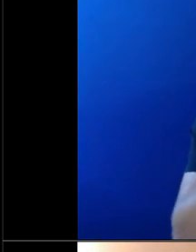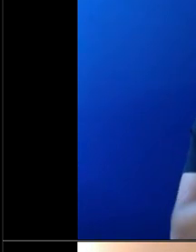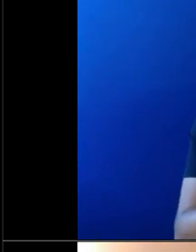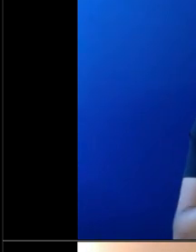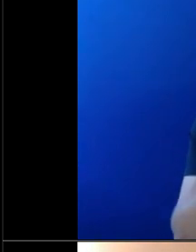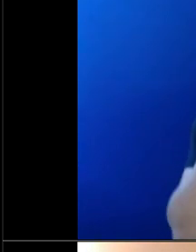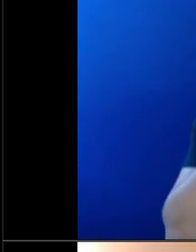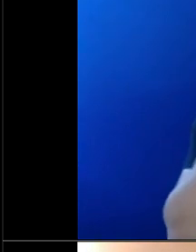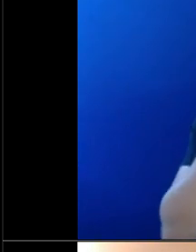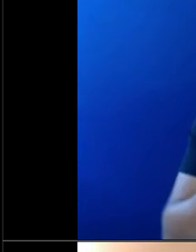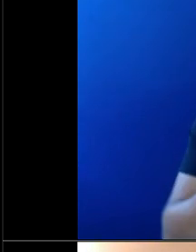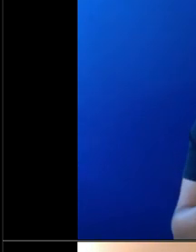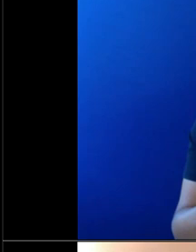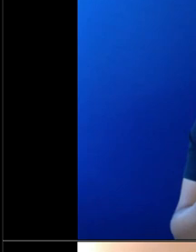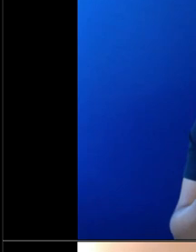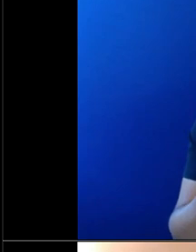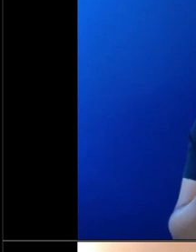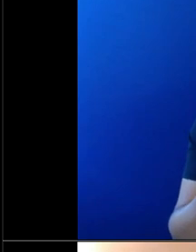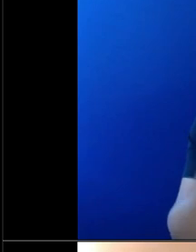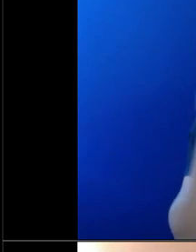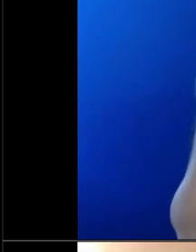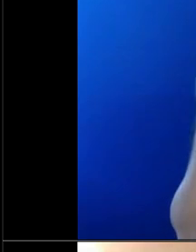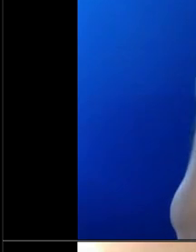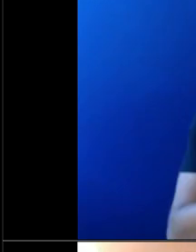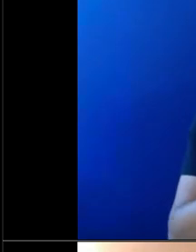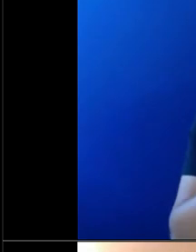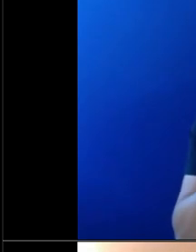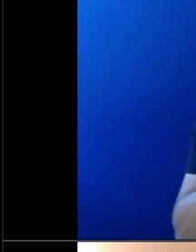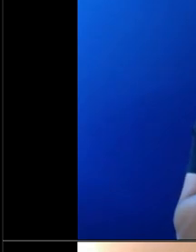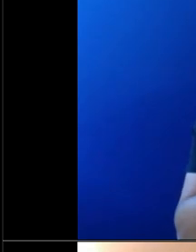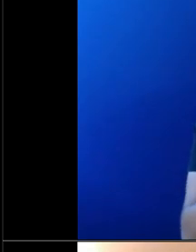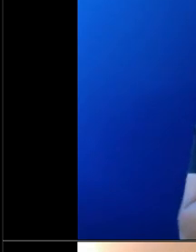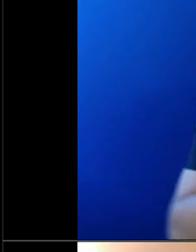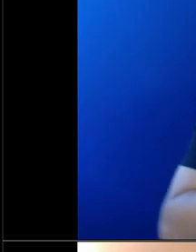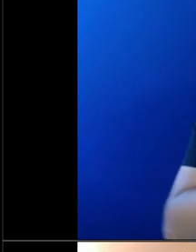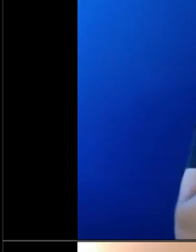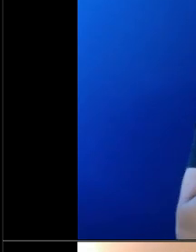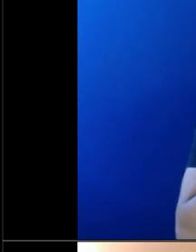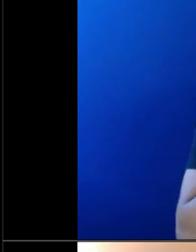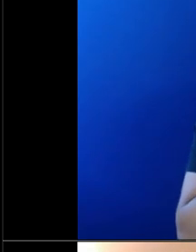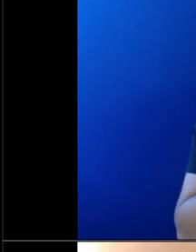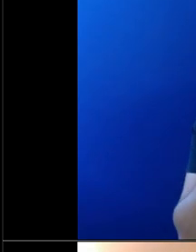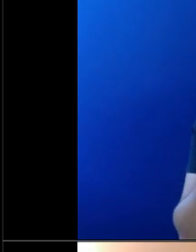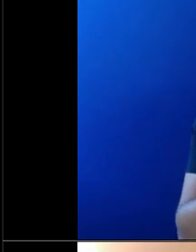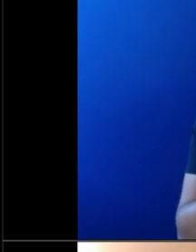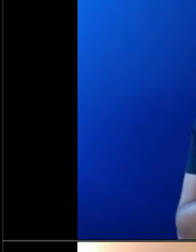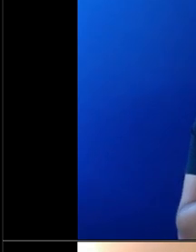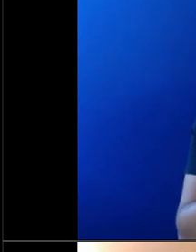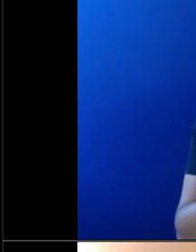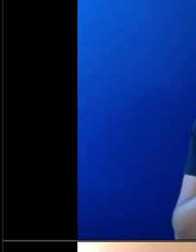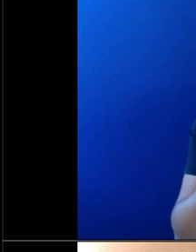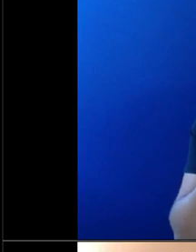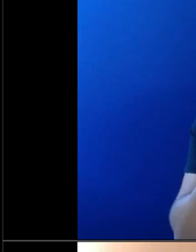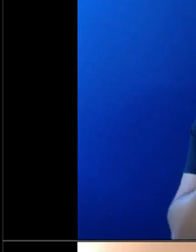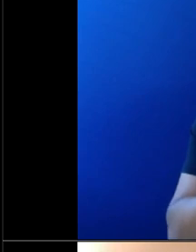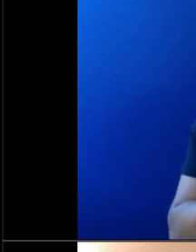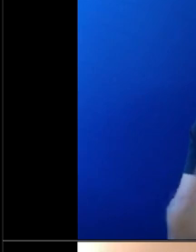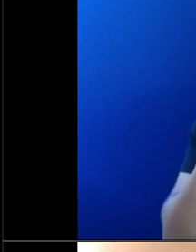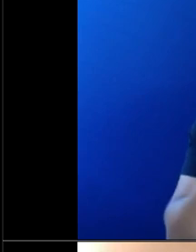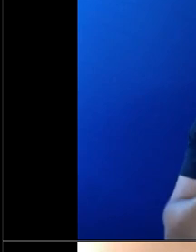of describes their personality best. So I think that's a really good description of like how different their personalities can